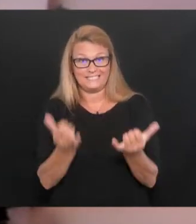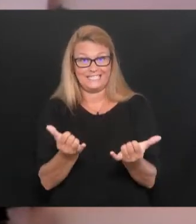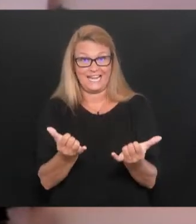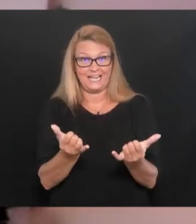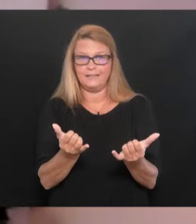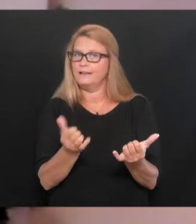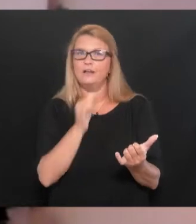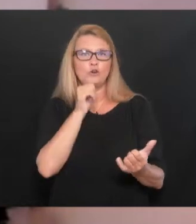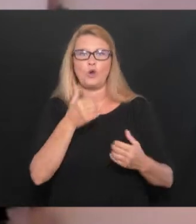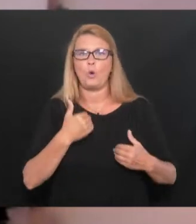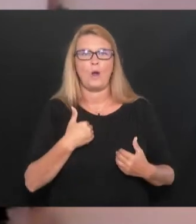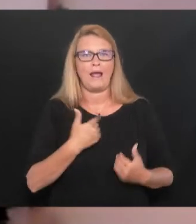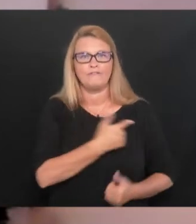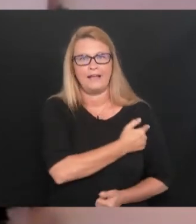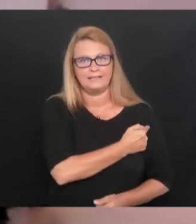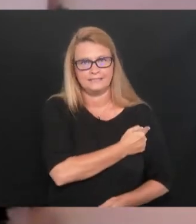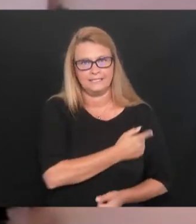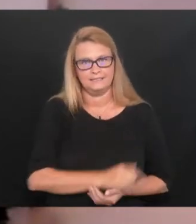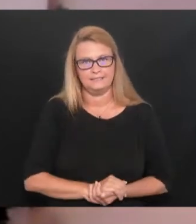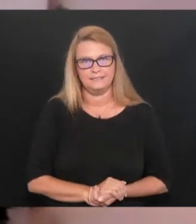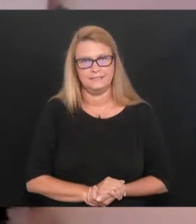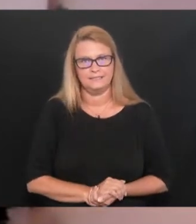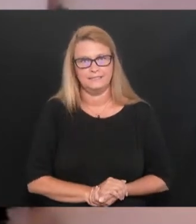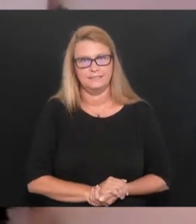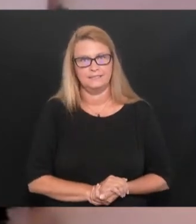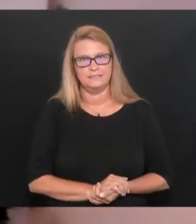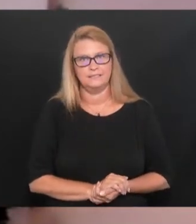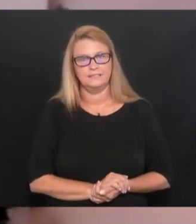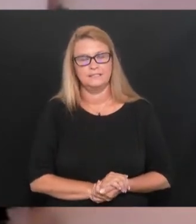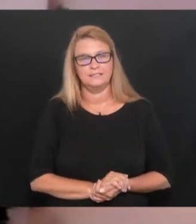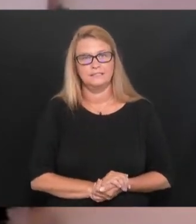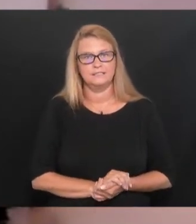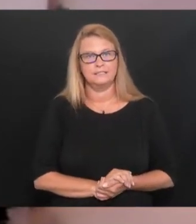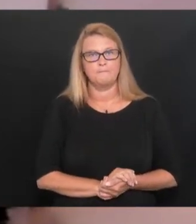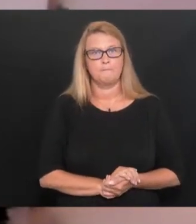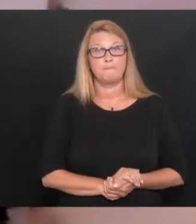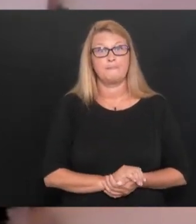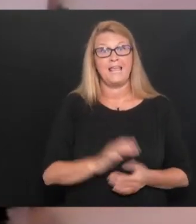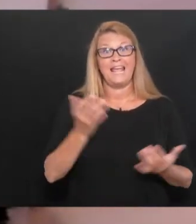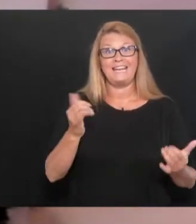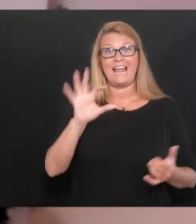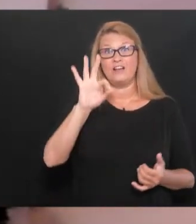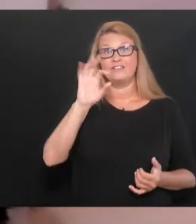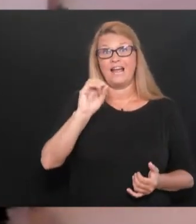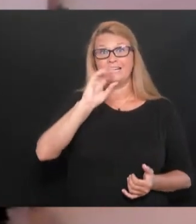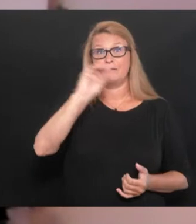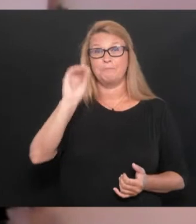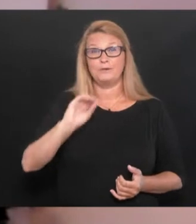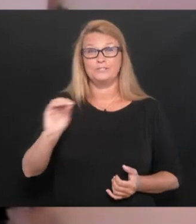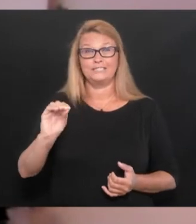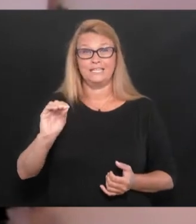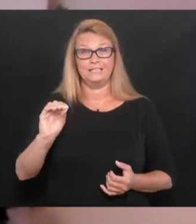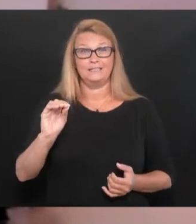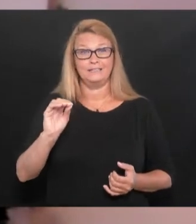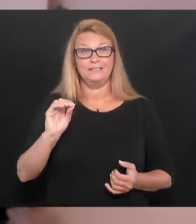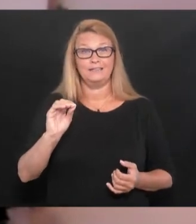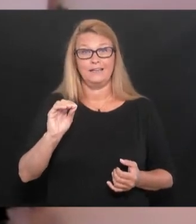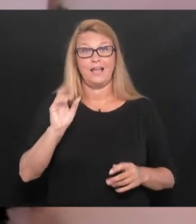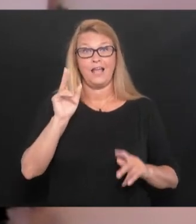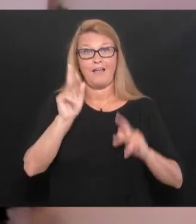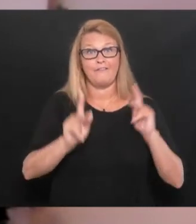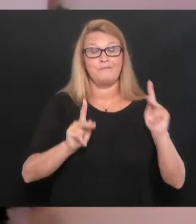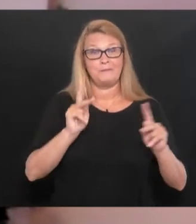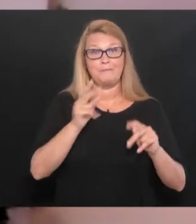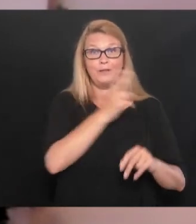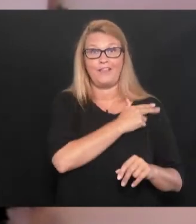are unvaccinated, and over 90% of people in the hospital now with COVID today are unvaccinated. So the